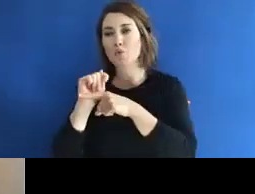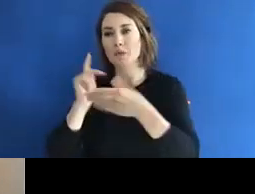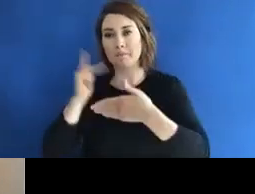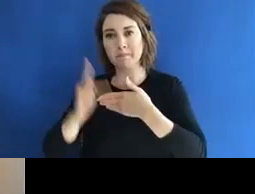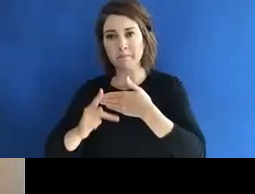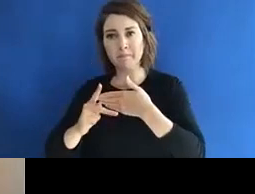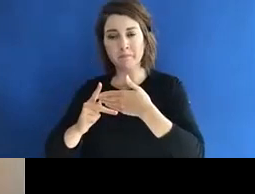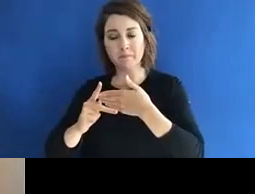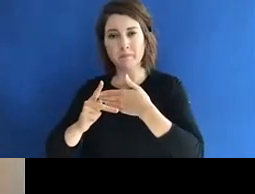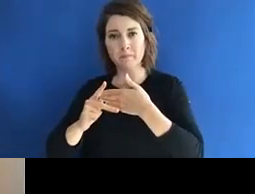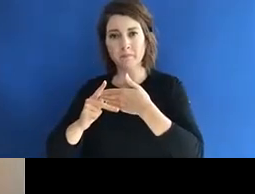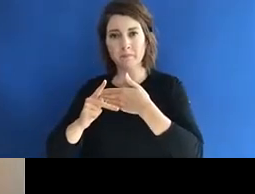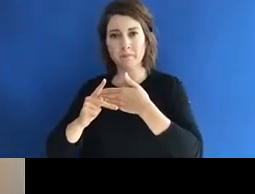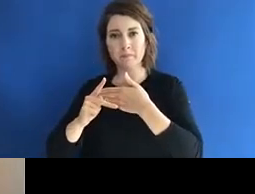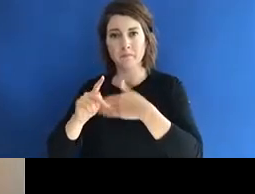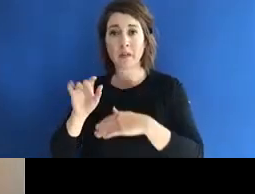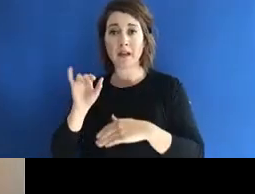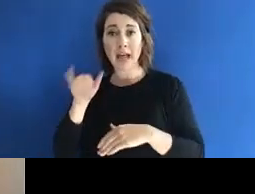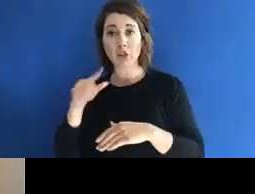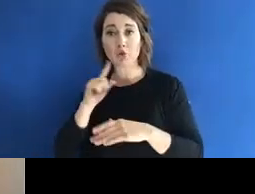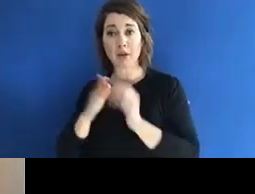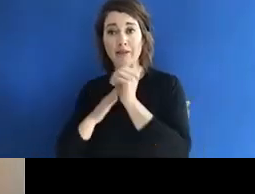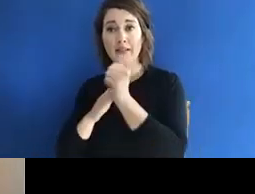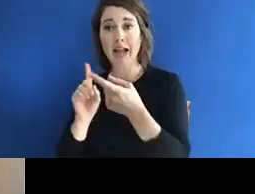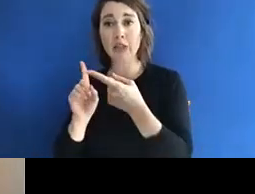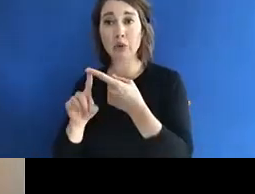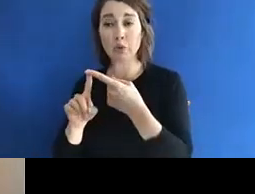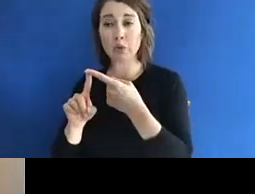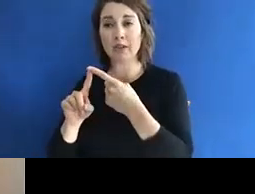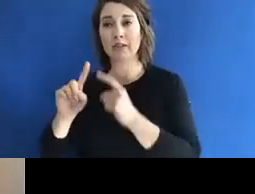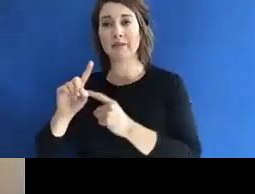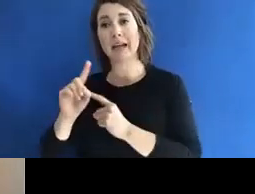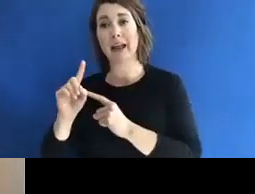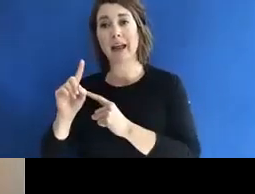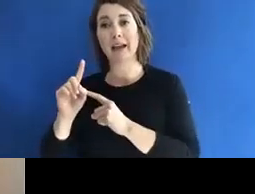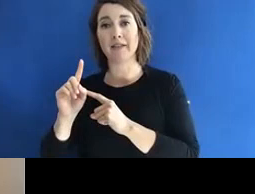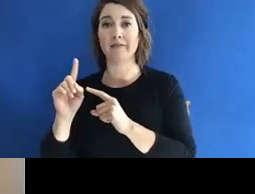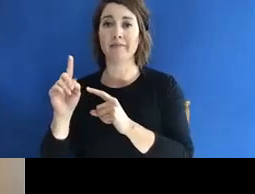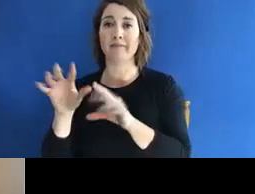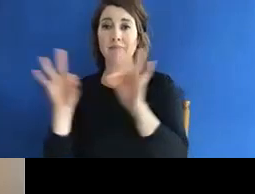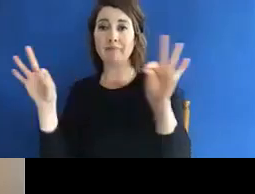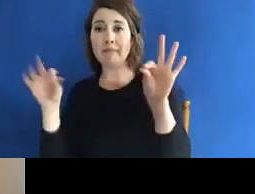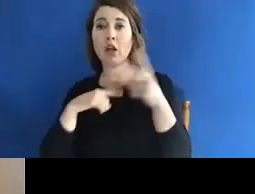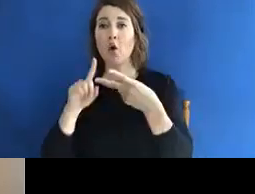to a recognized post-secondary credential or employment. So by doing that, we're taking about the